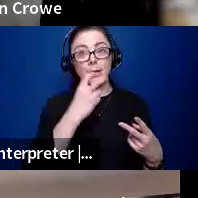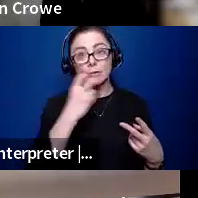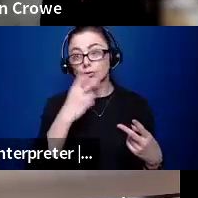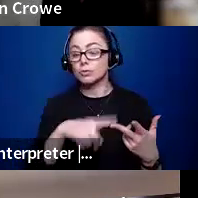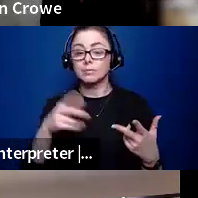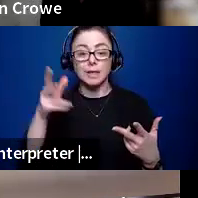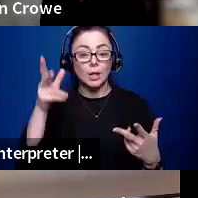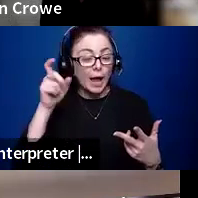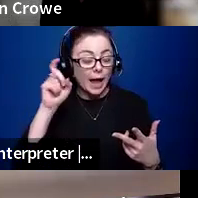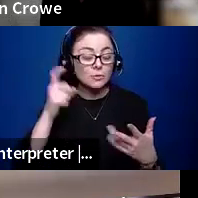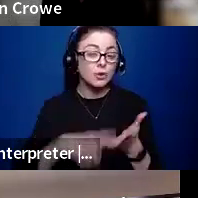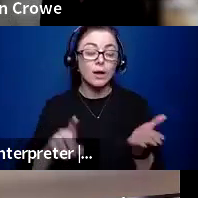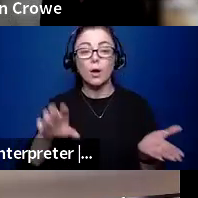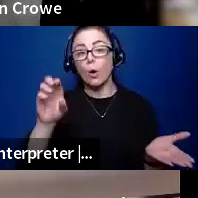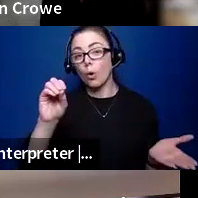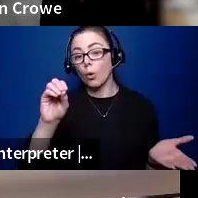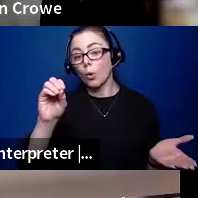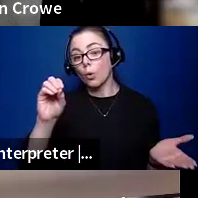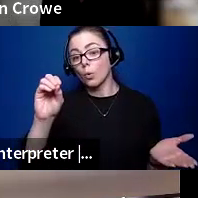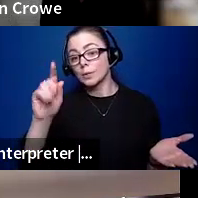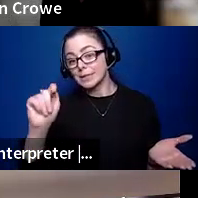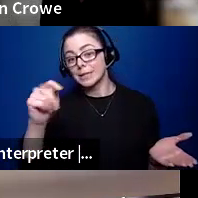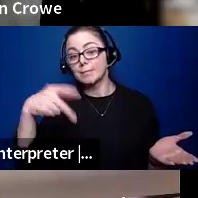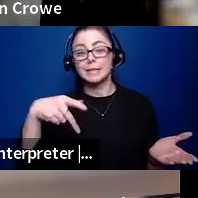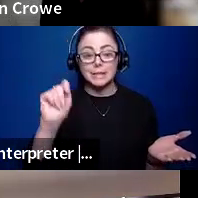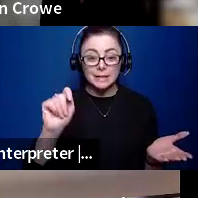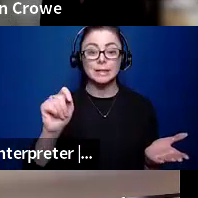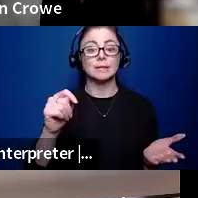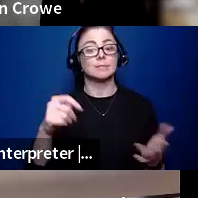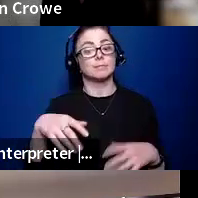aid checks, and FBA, which is a functional behavior analysis.